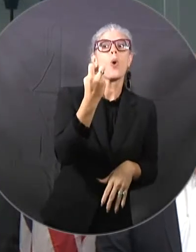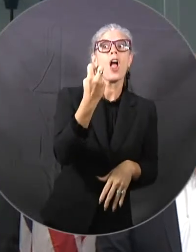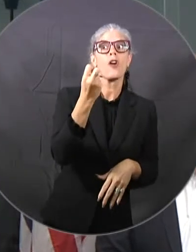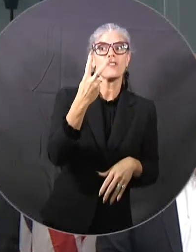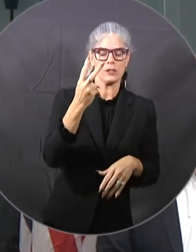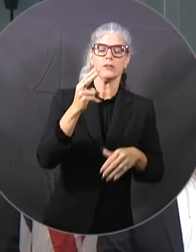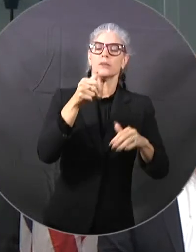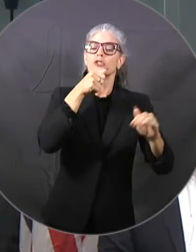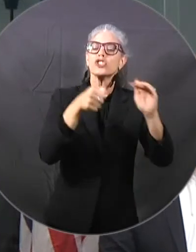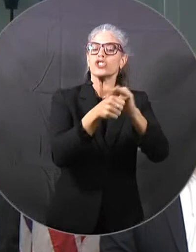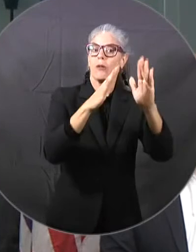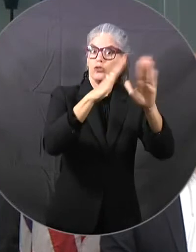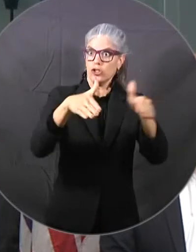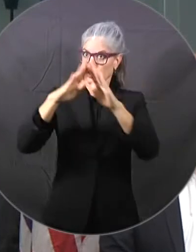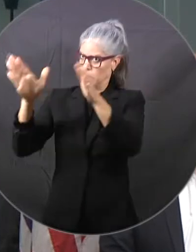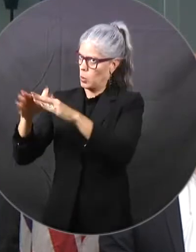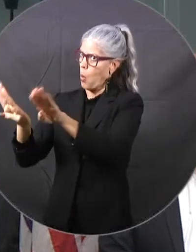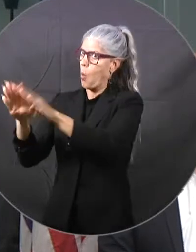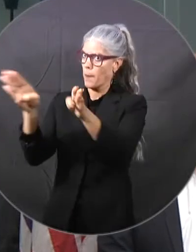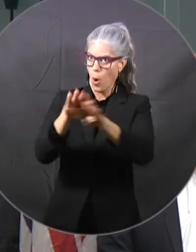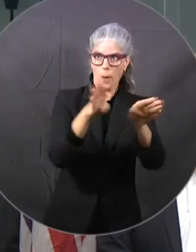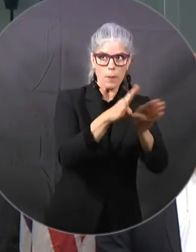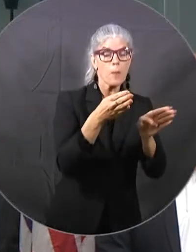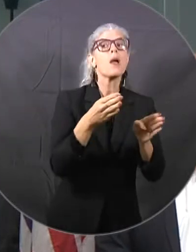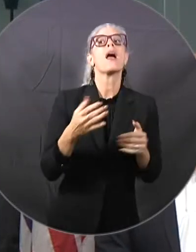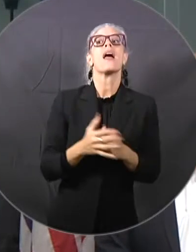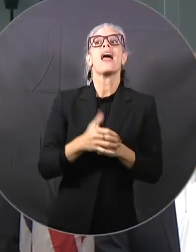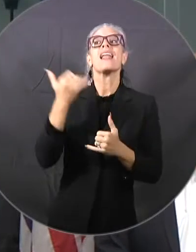evacuation notices, will follow that up by